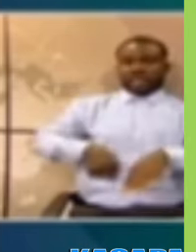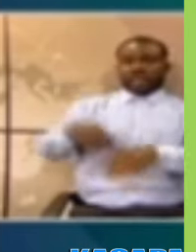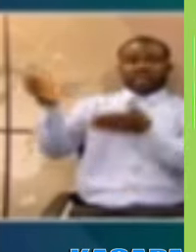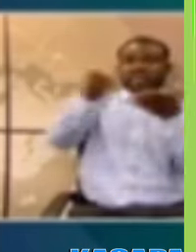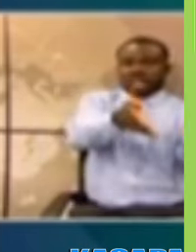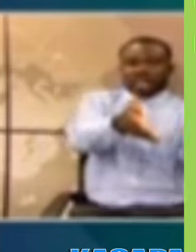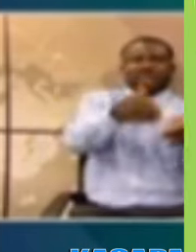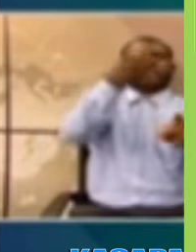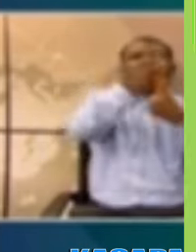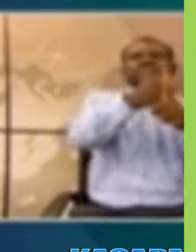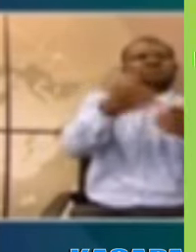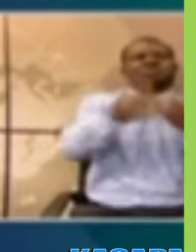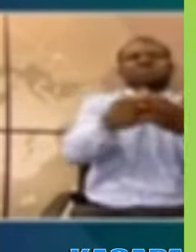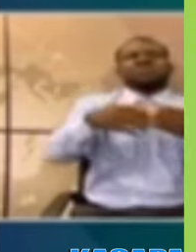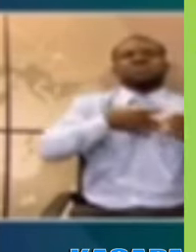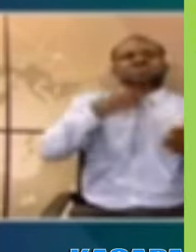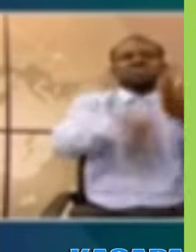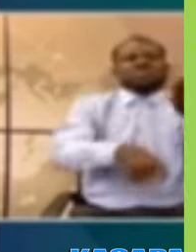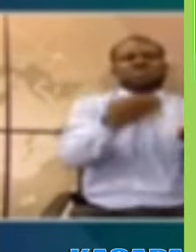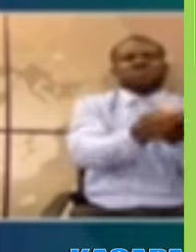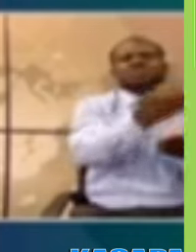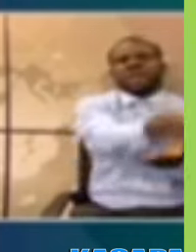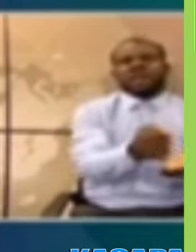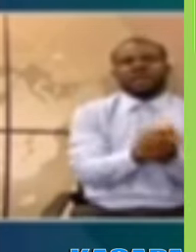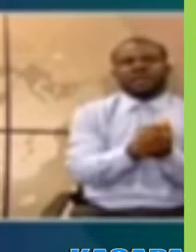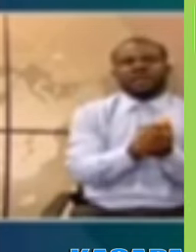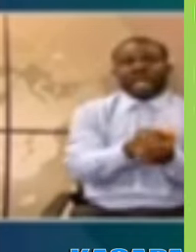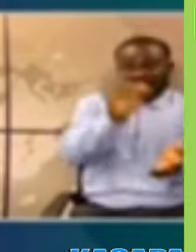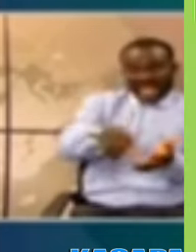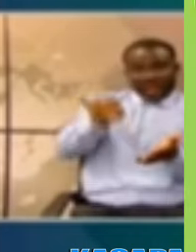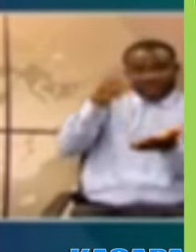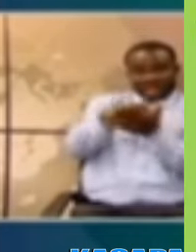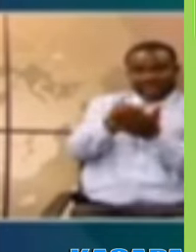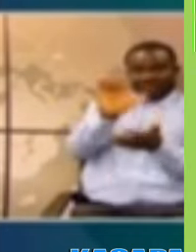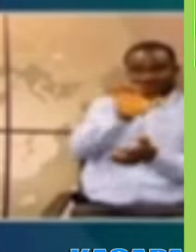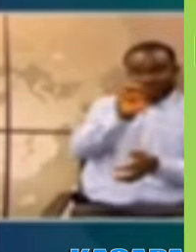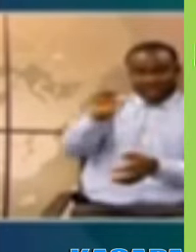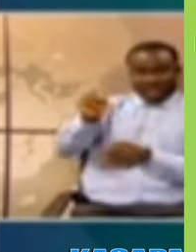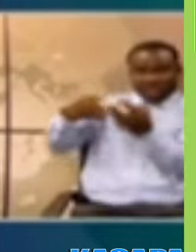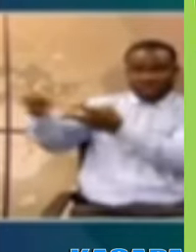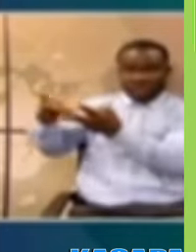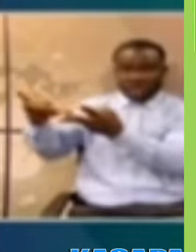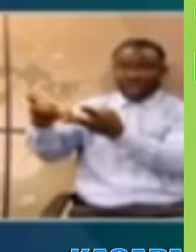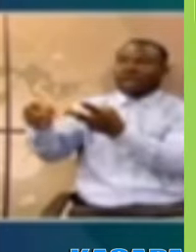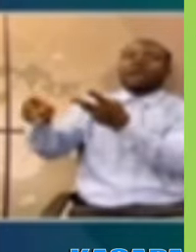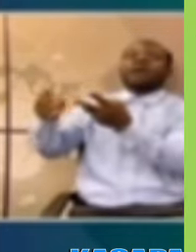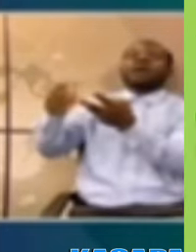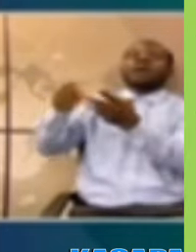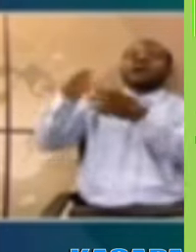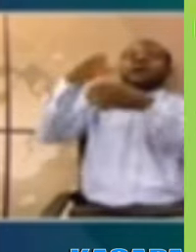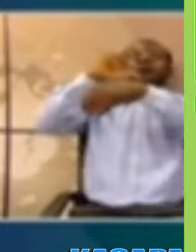It is a Sikane educated region. And they see facts. And Yama Cashew Board.